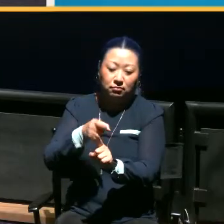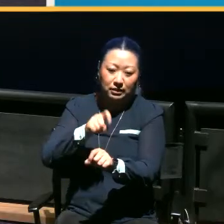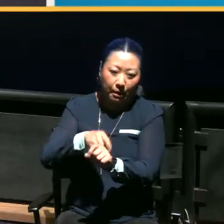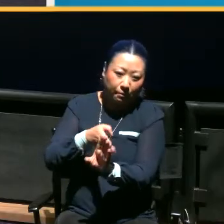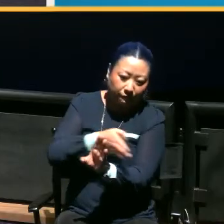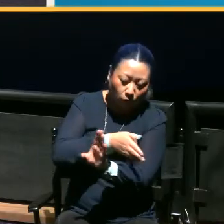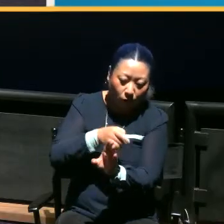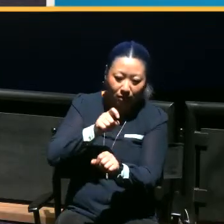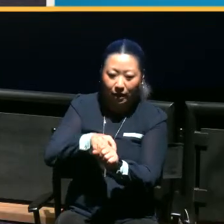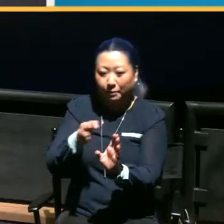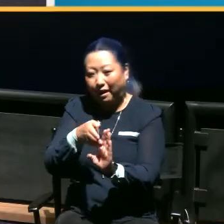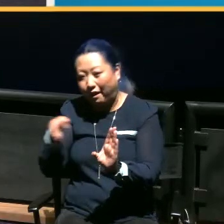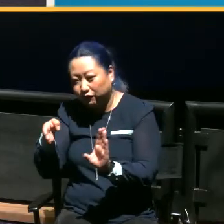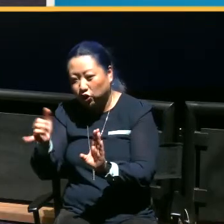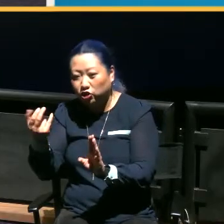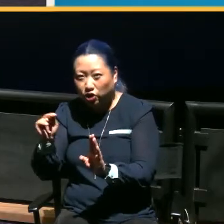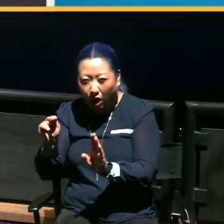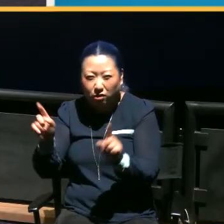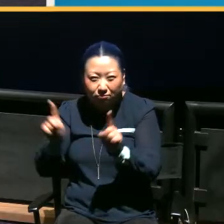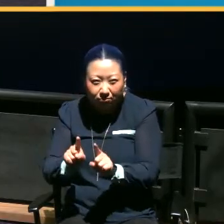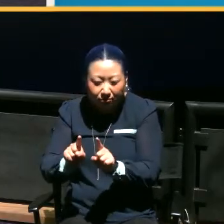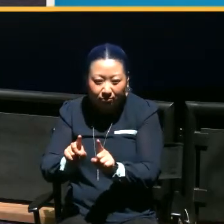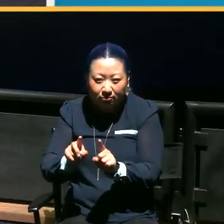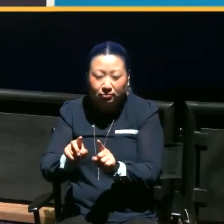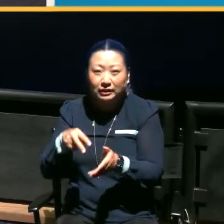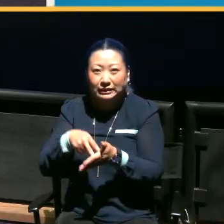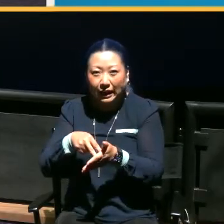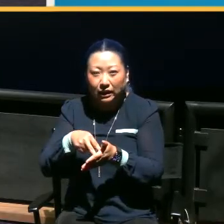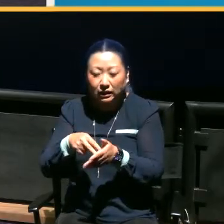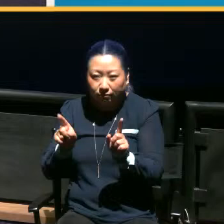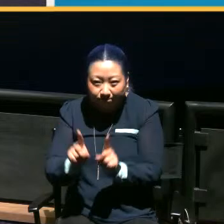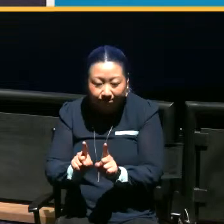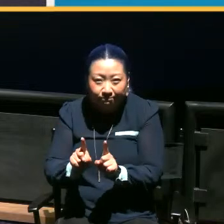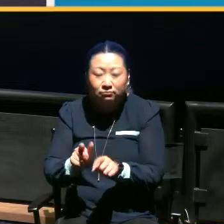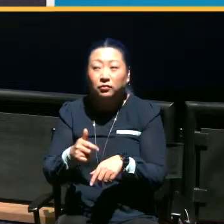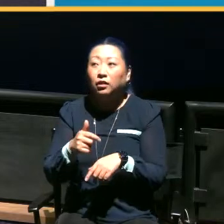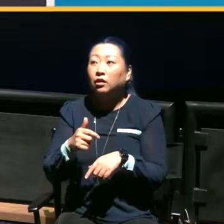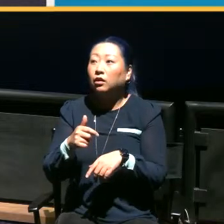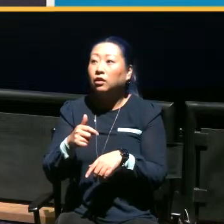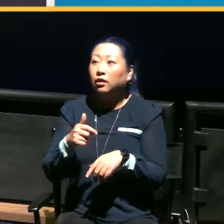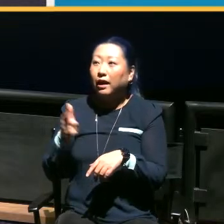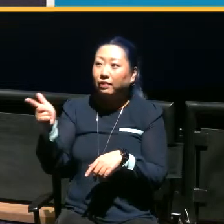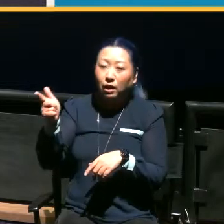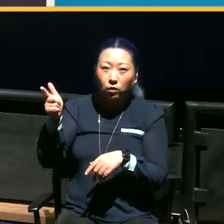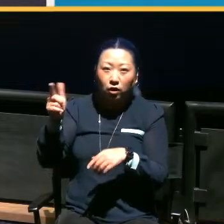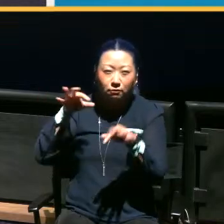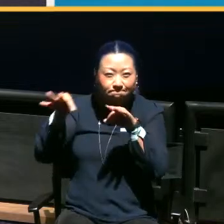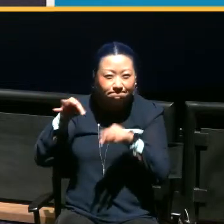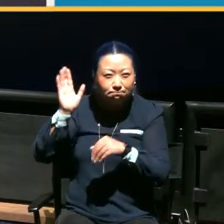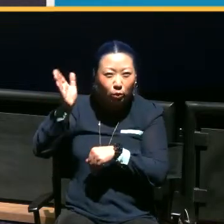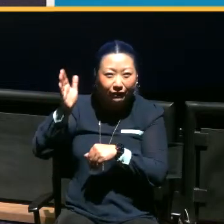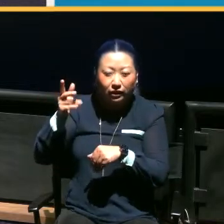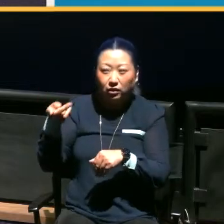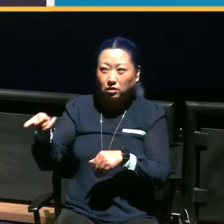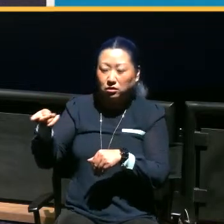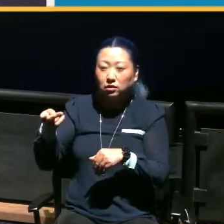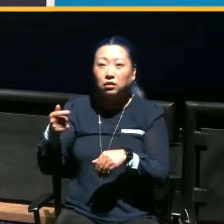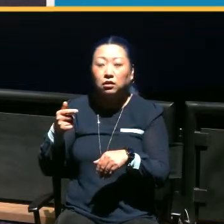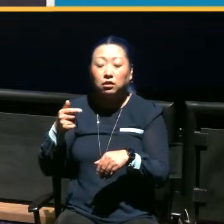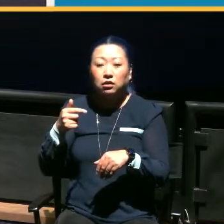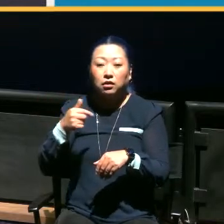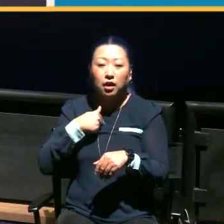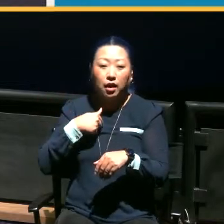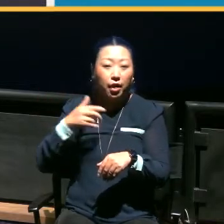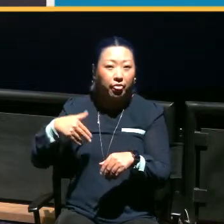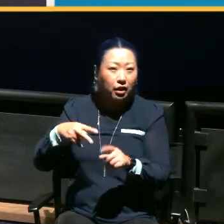I was standing next to each other, and I was we were getting briefed, because I wasn't assigned